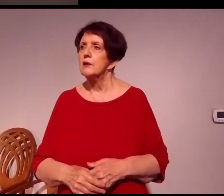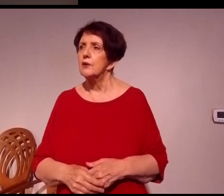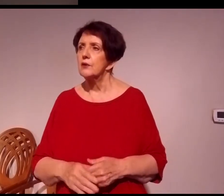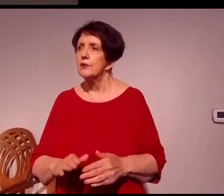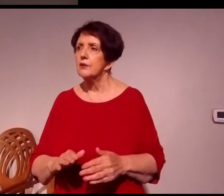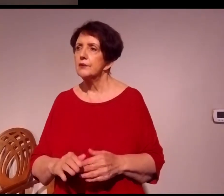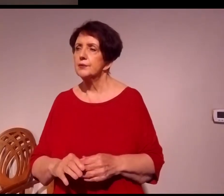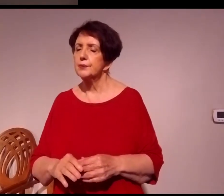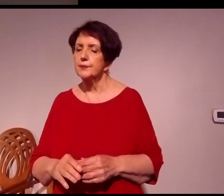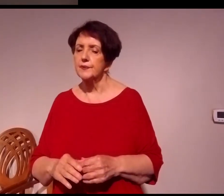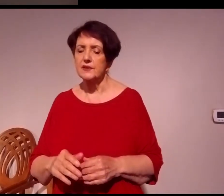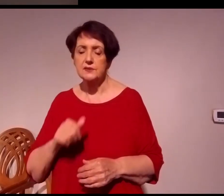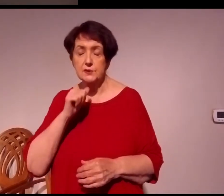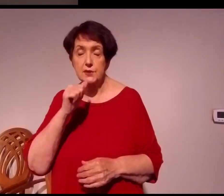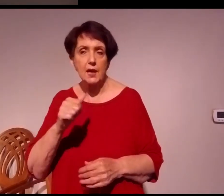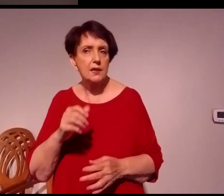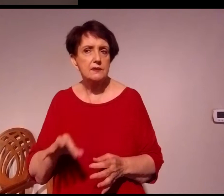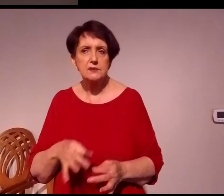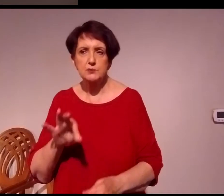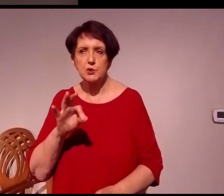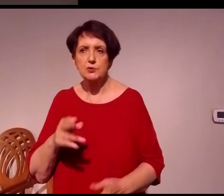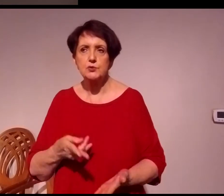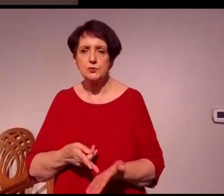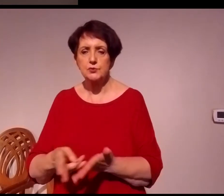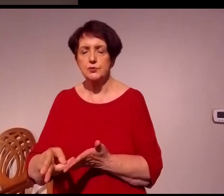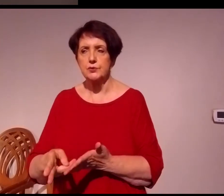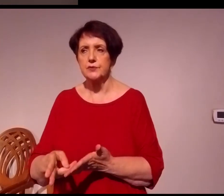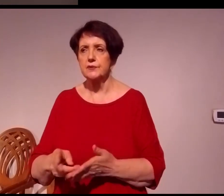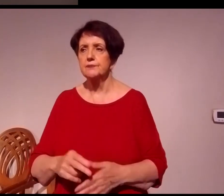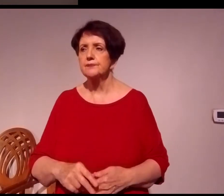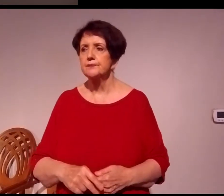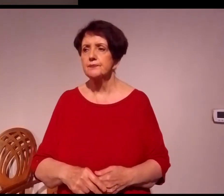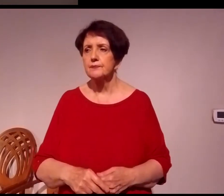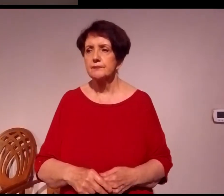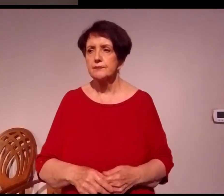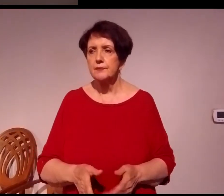at the moment, but that is not the spiritual truth.